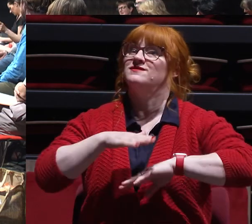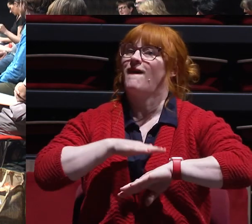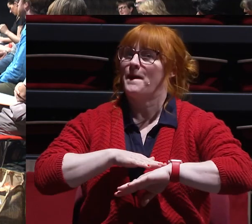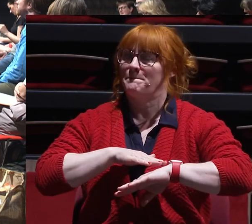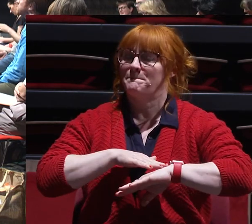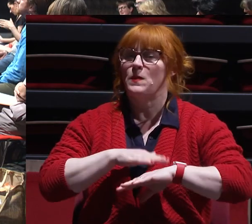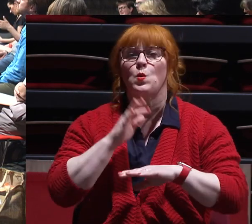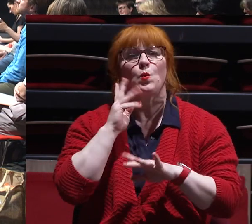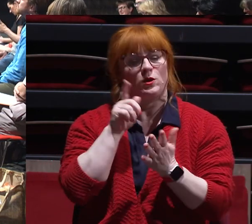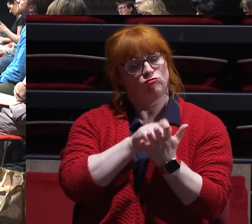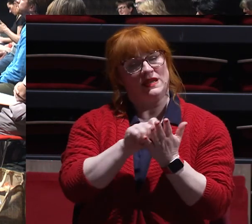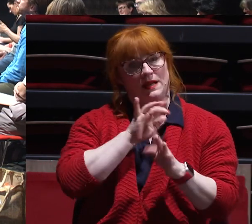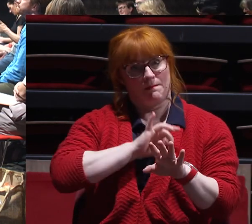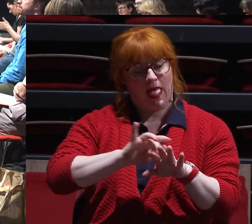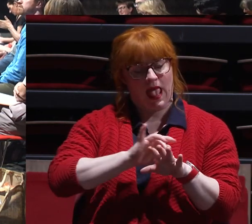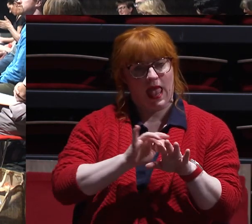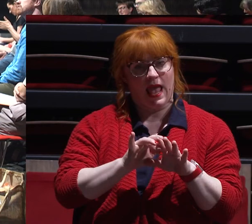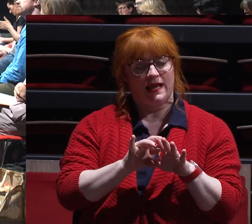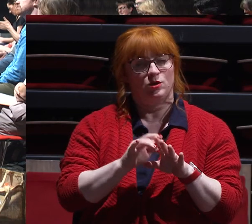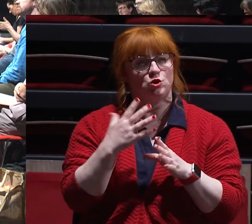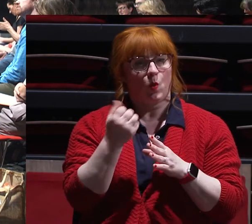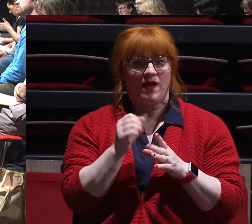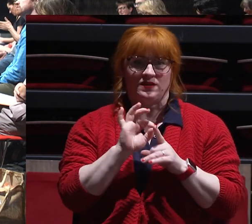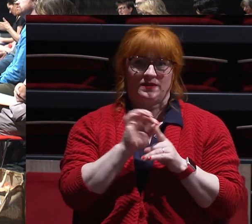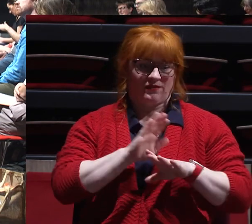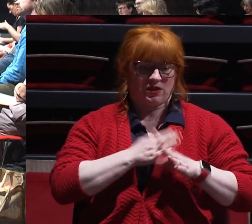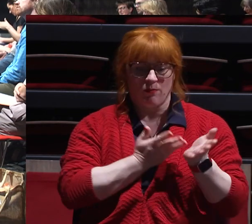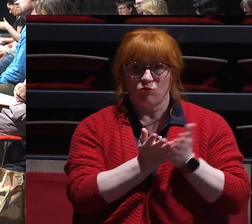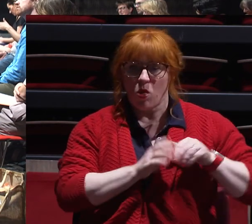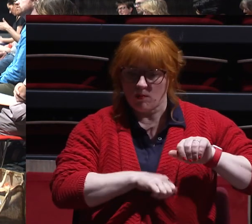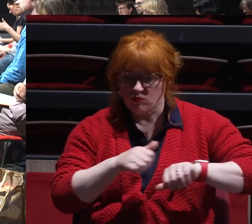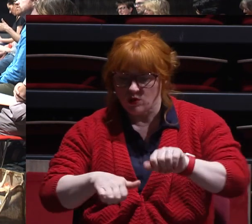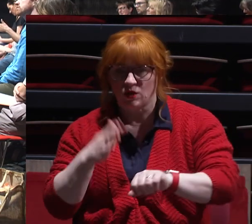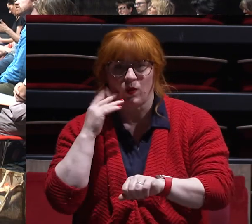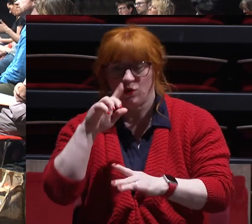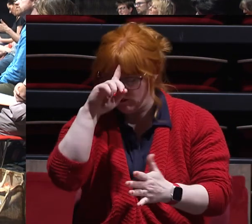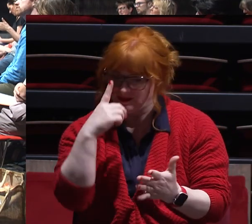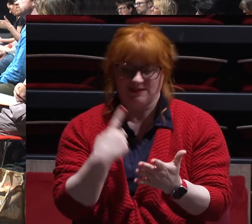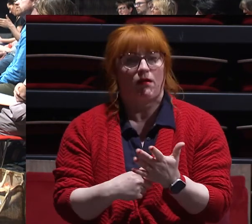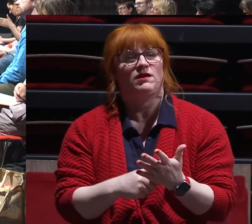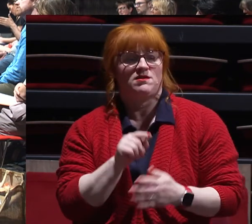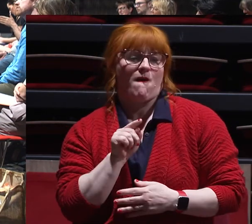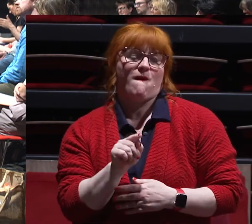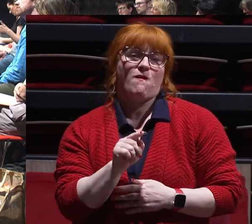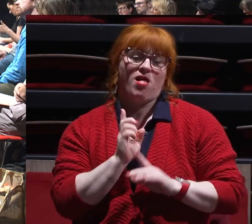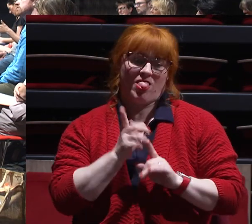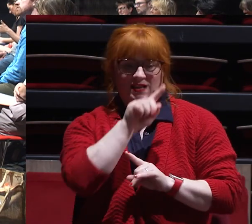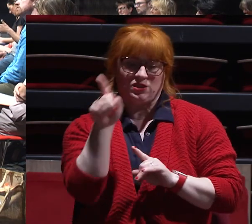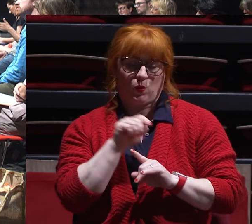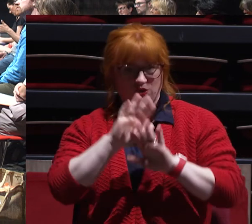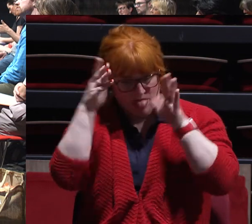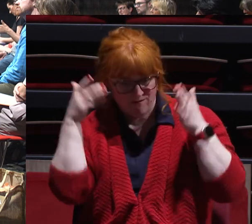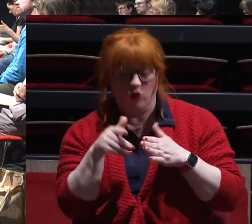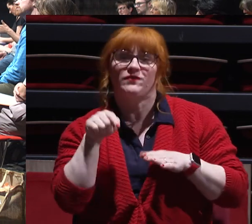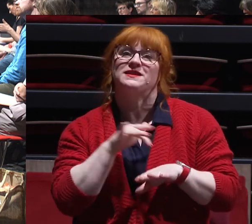Going back to the thing about time, when you're writing, is there a certain point in the process when you have settled on